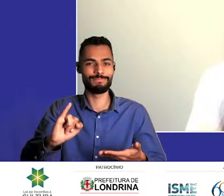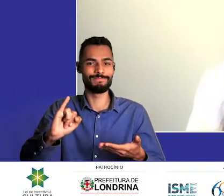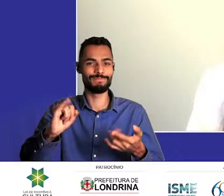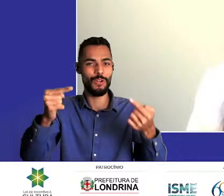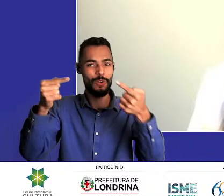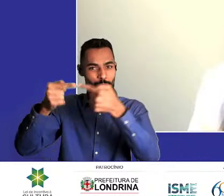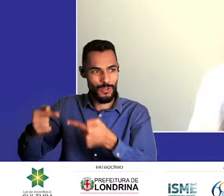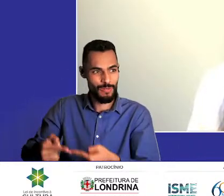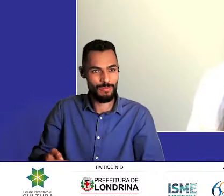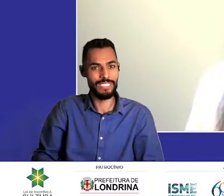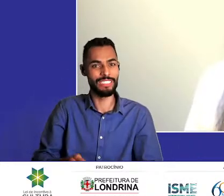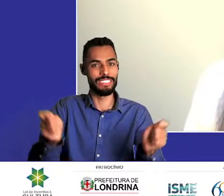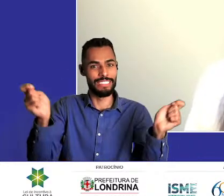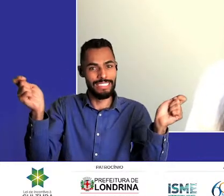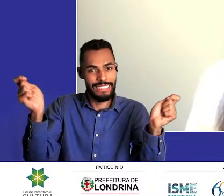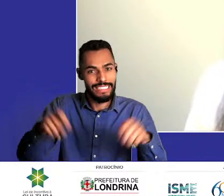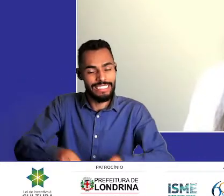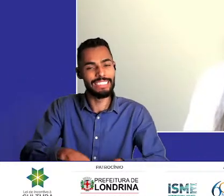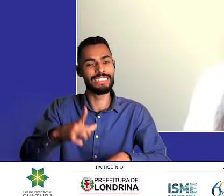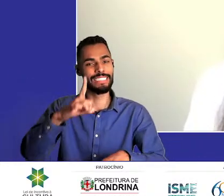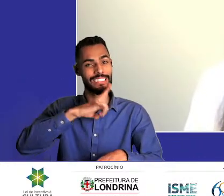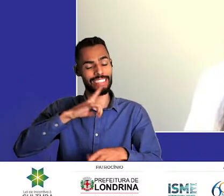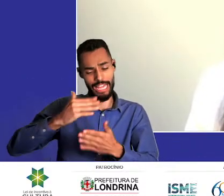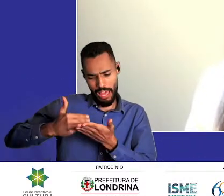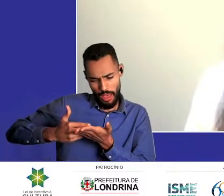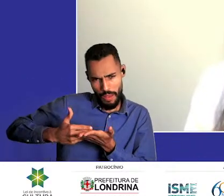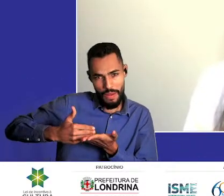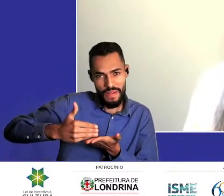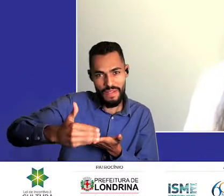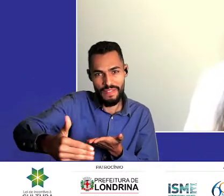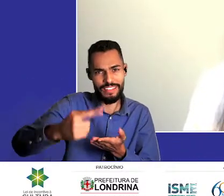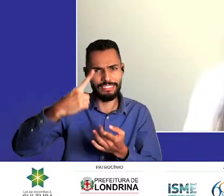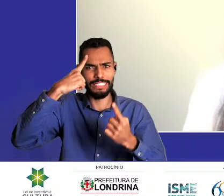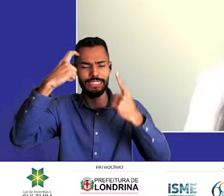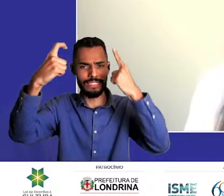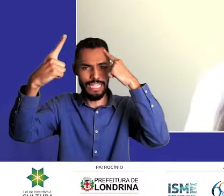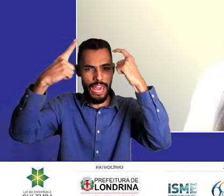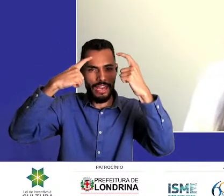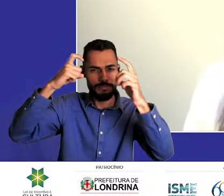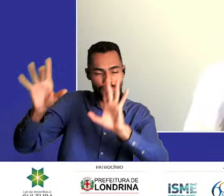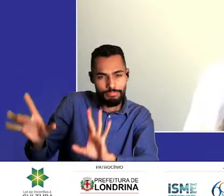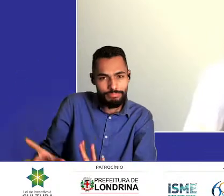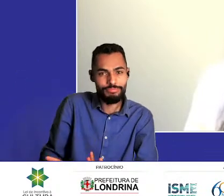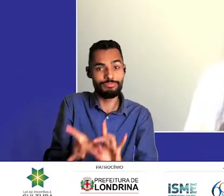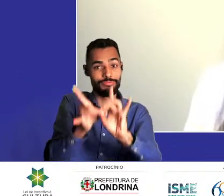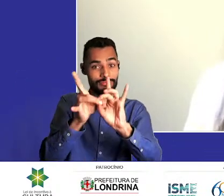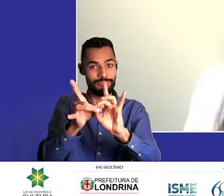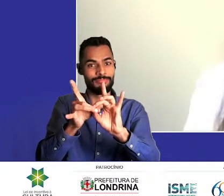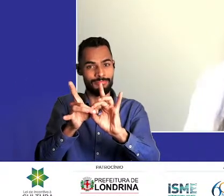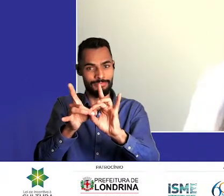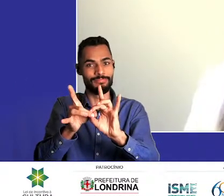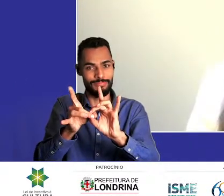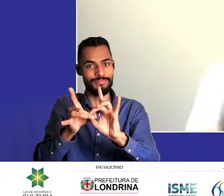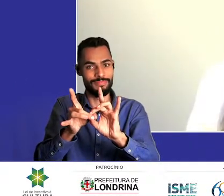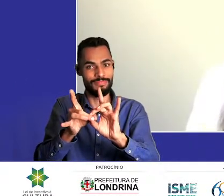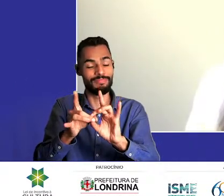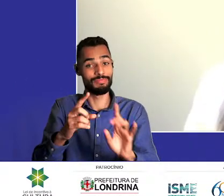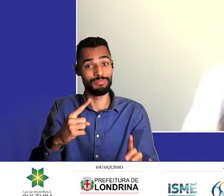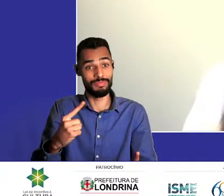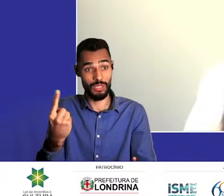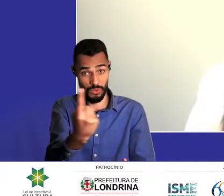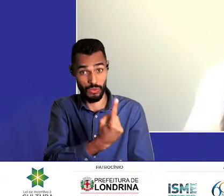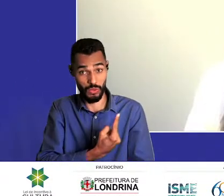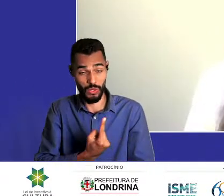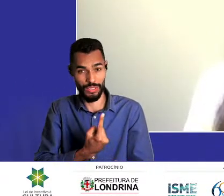synergistic ideas and the heart and shared vision that ISME has